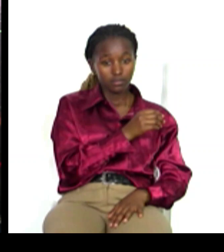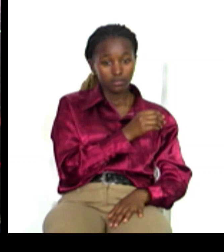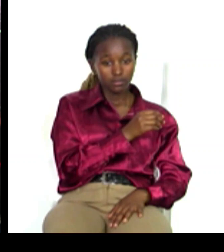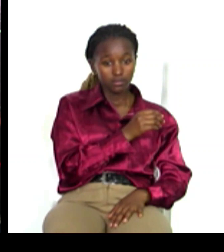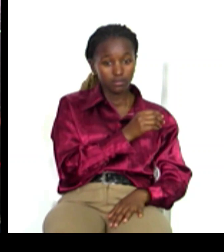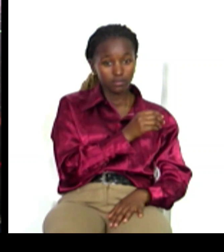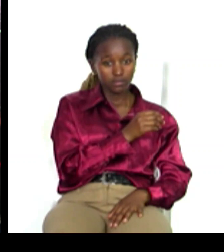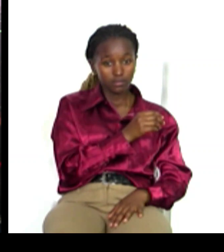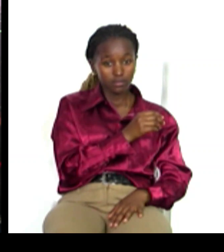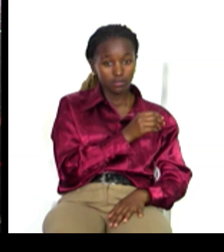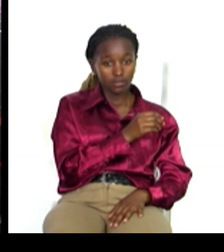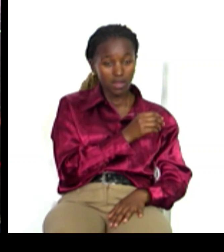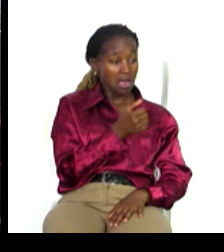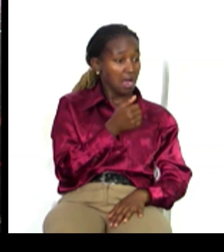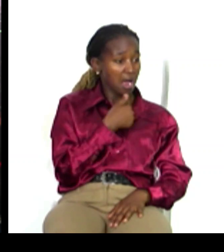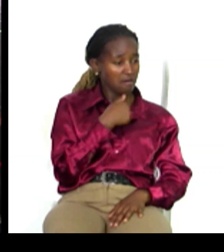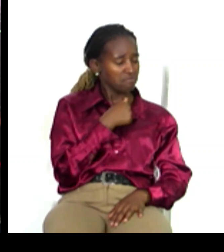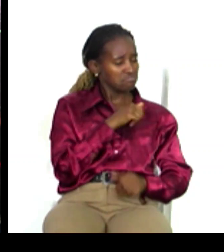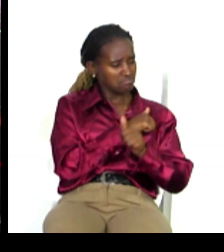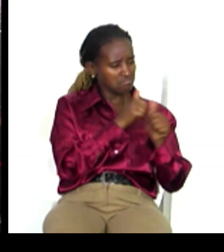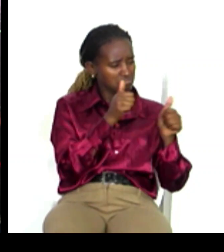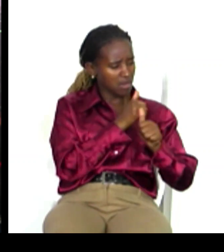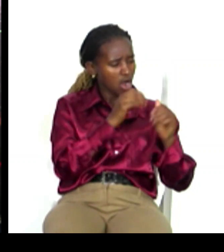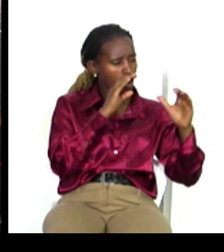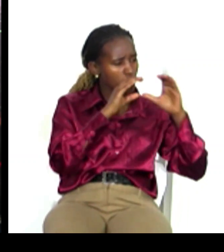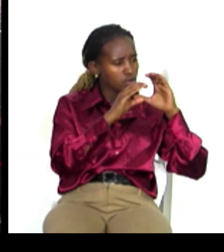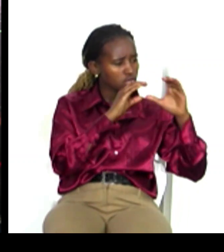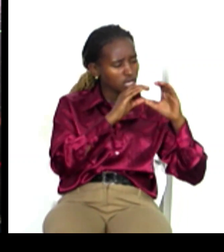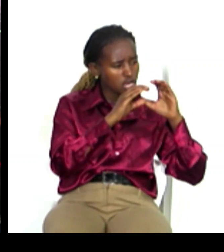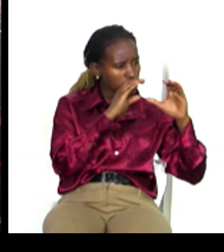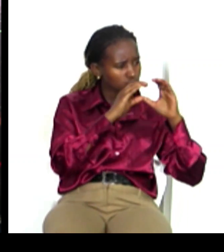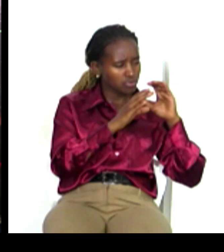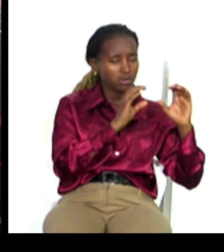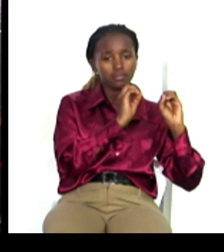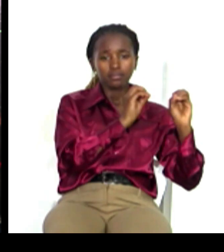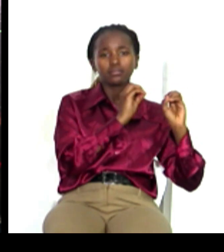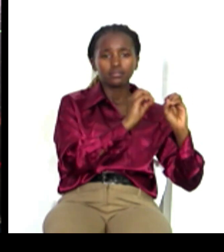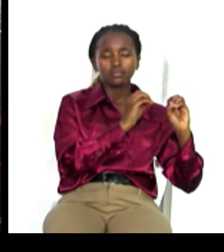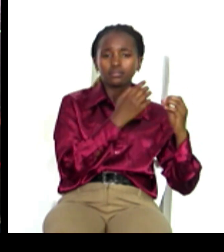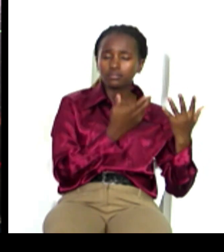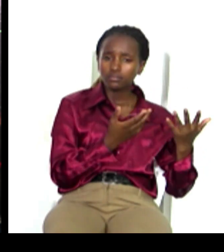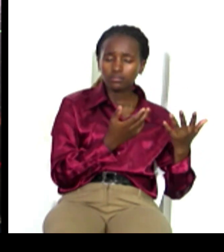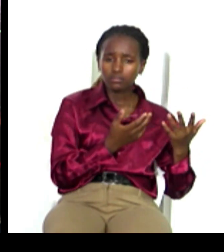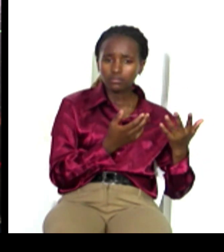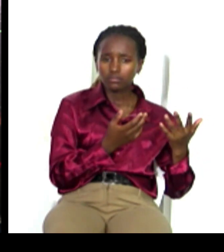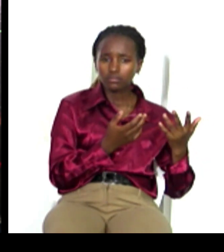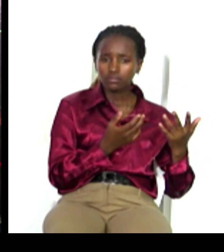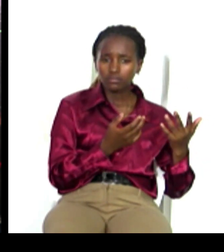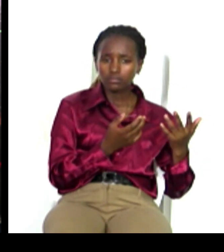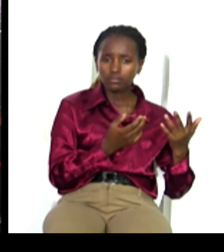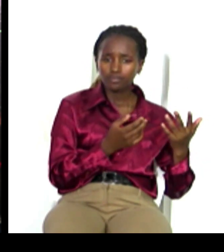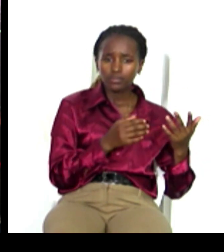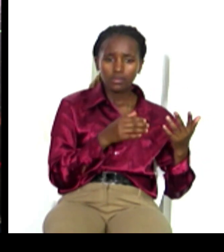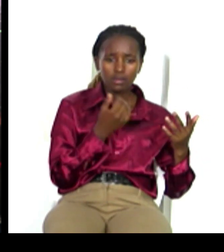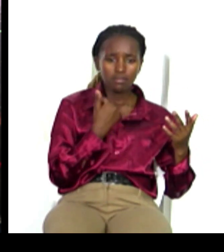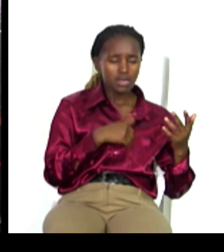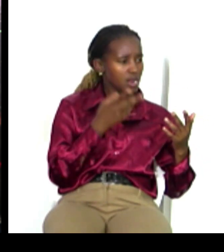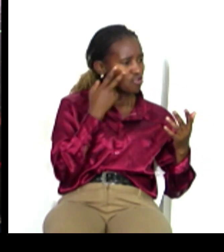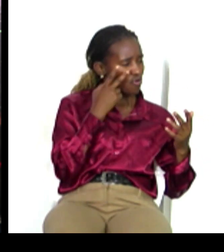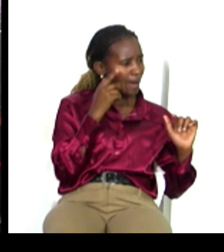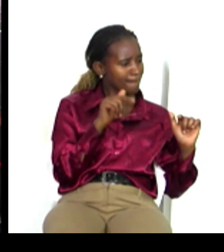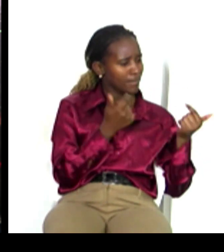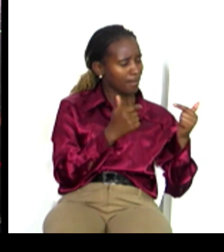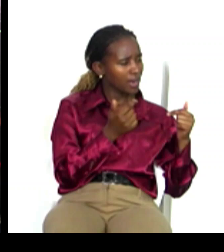there was no proper communication between the president of South Africa Yeah. and the president of Rwanda. Okay, There was a lot of exchange of